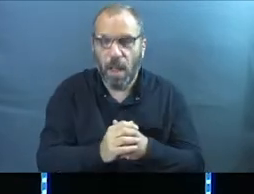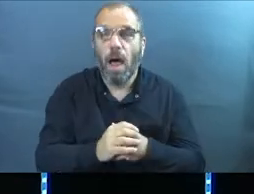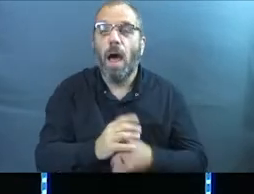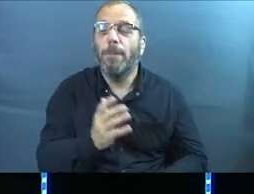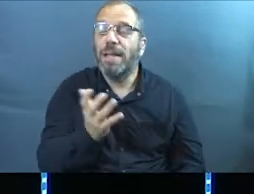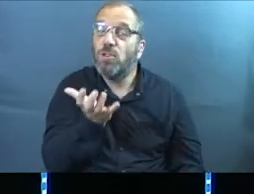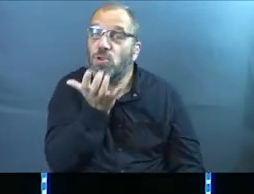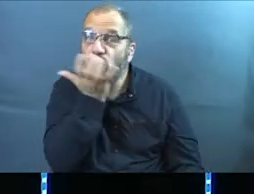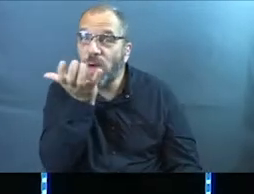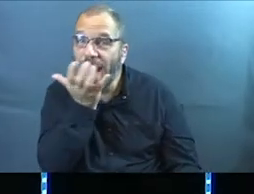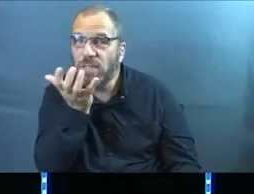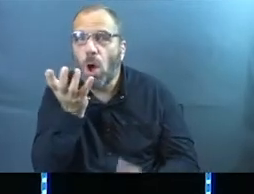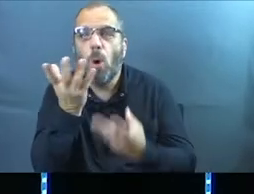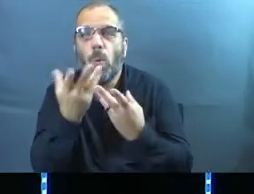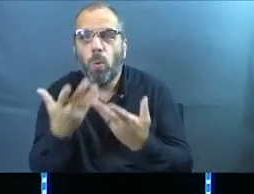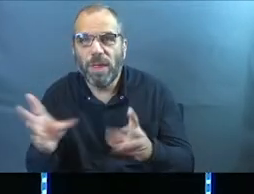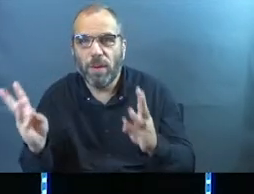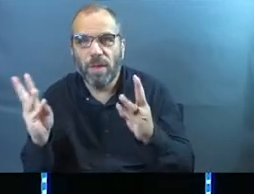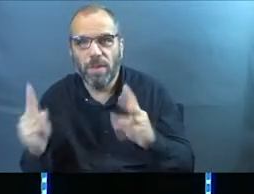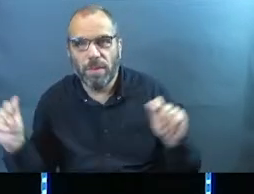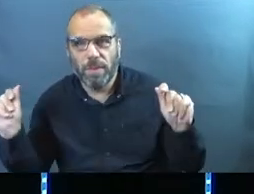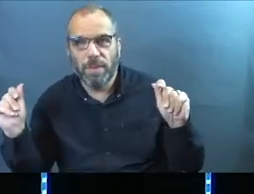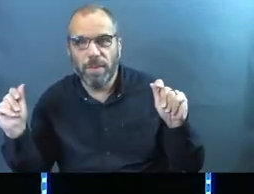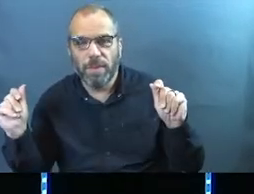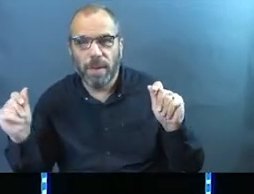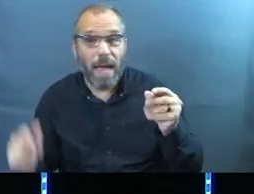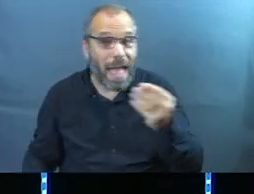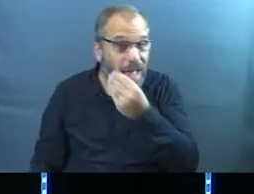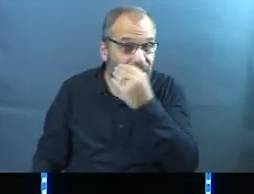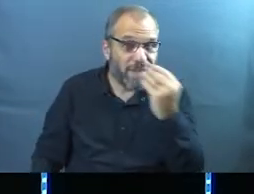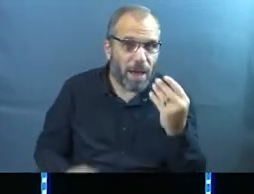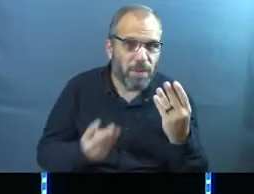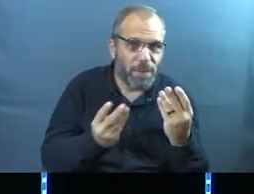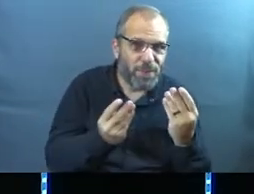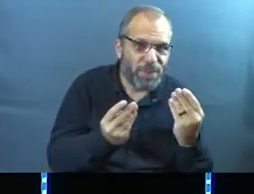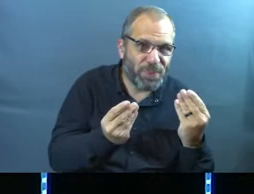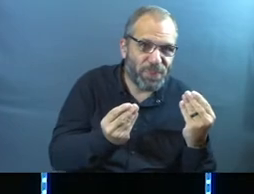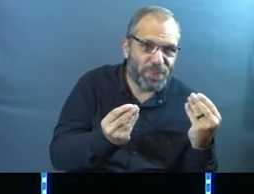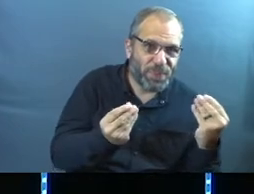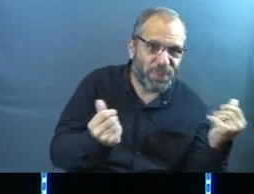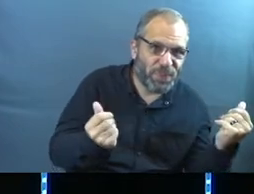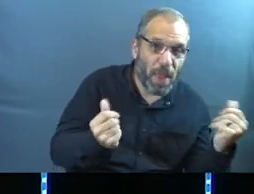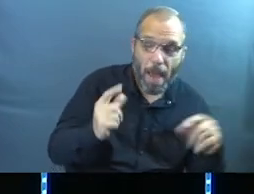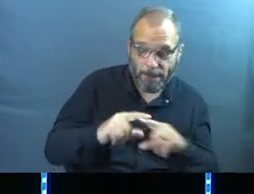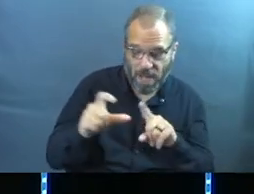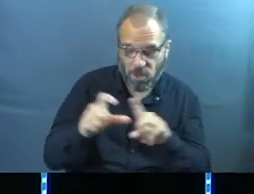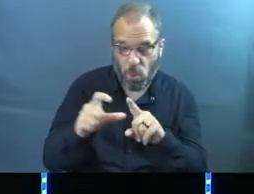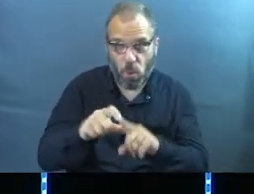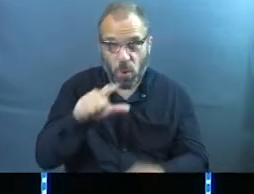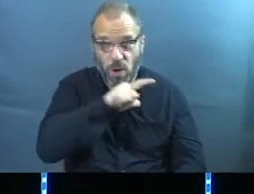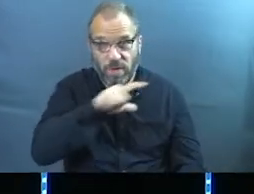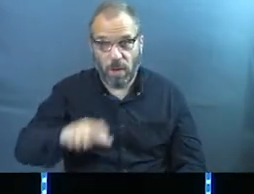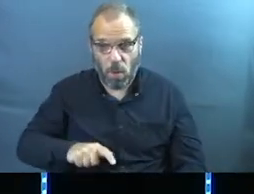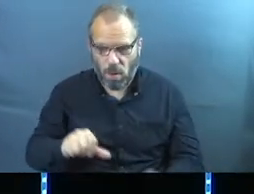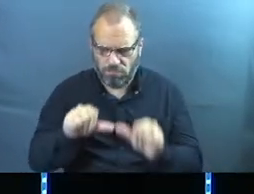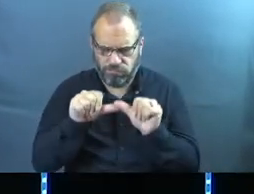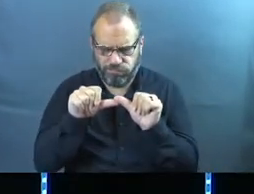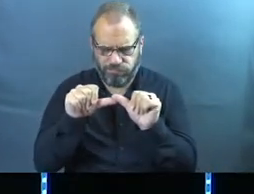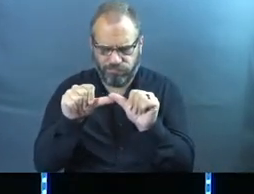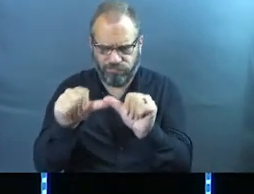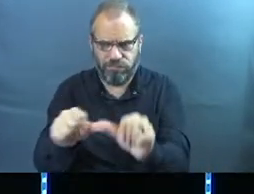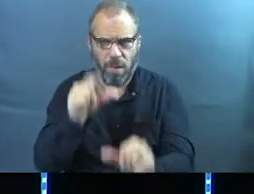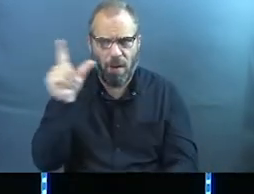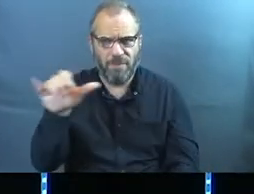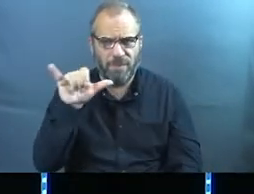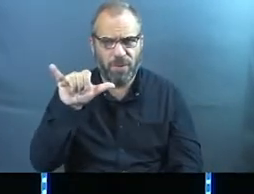The grass withers. And the flower fades. But the word of the Lord remains